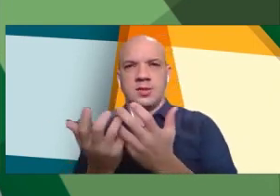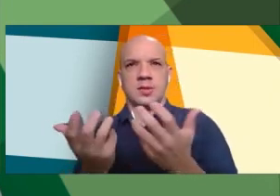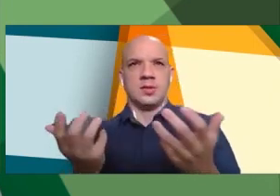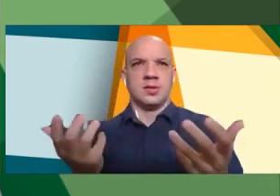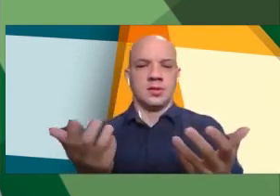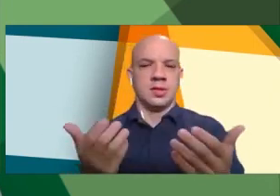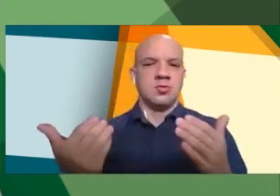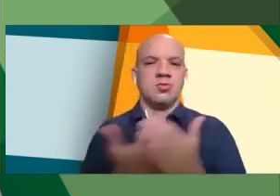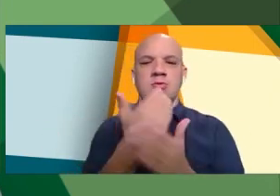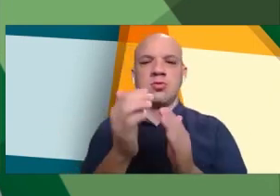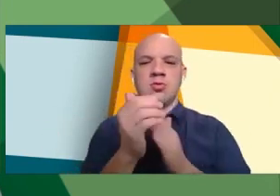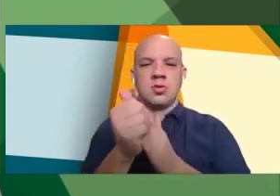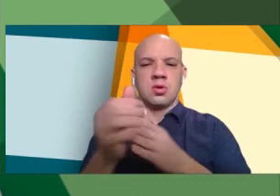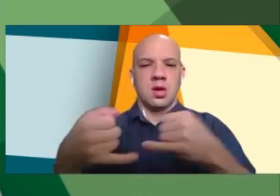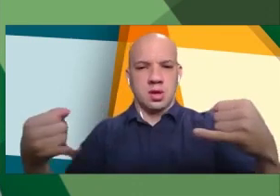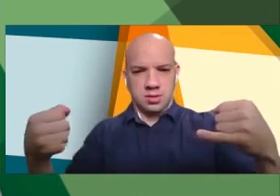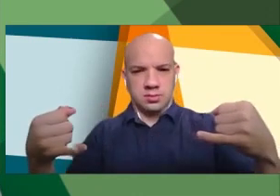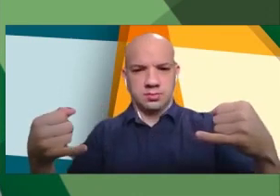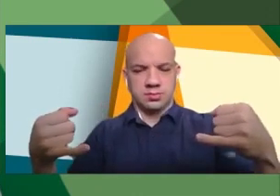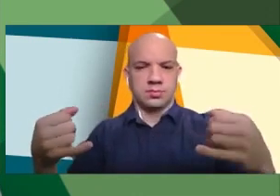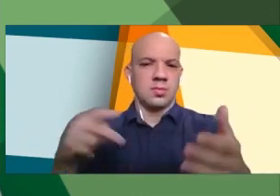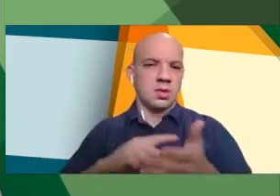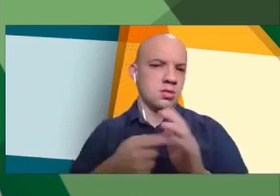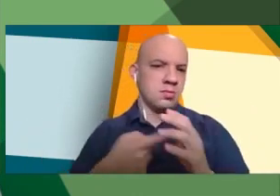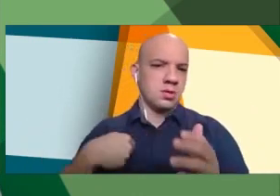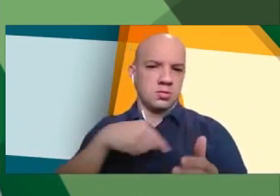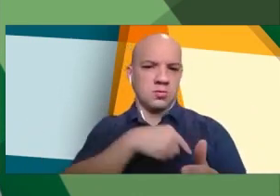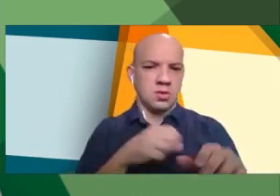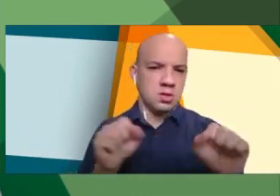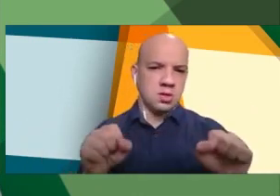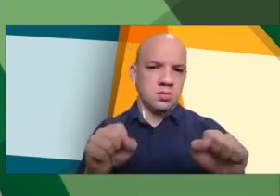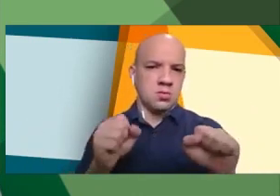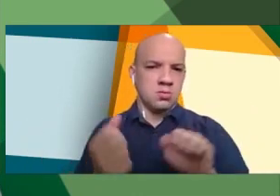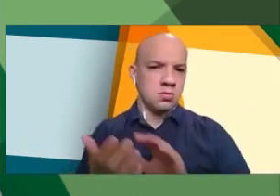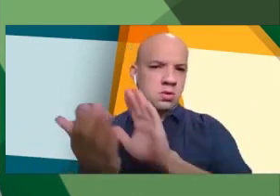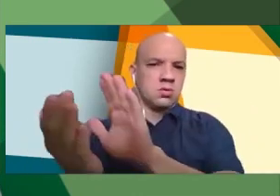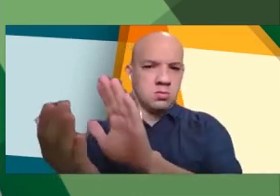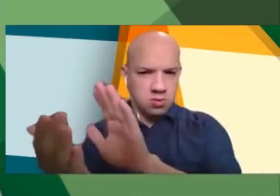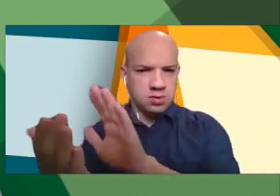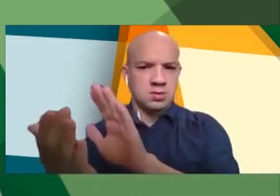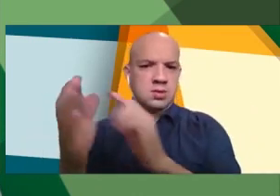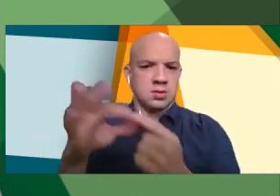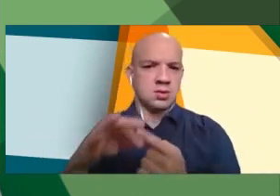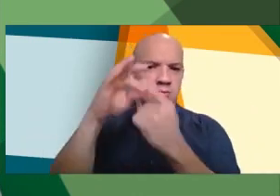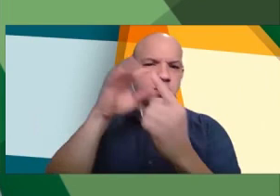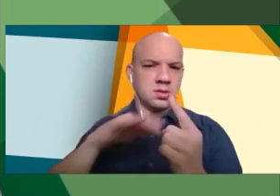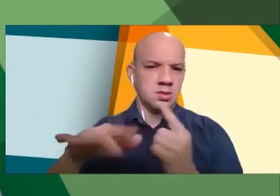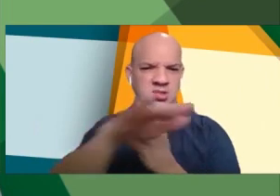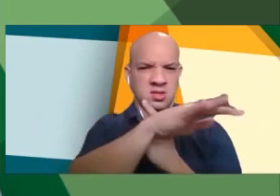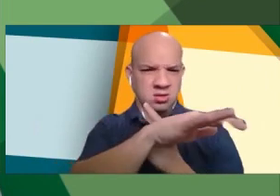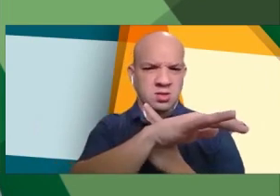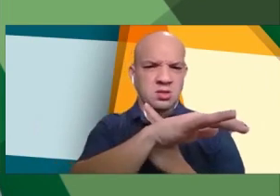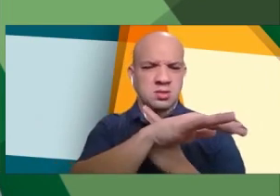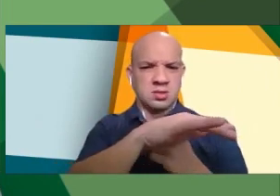new guidelines, so we can be able to address the special circumstances that we are